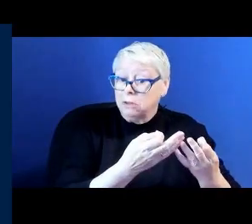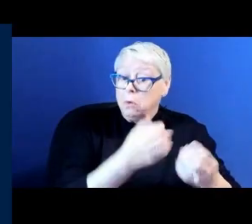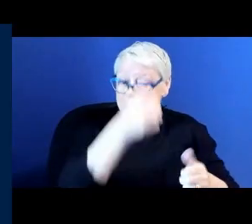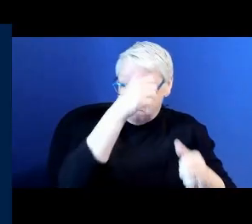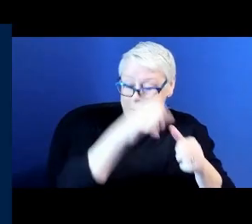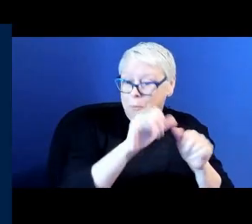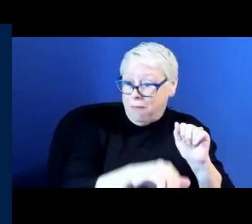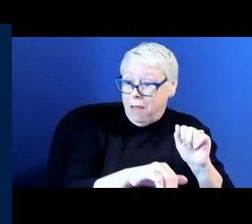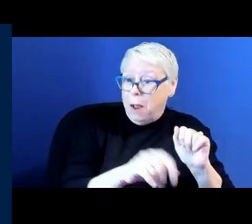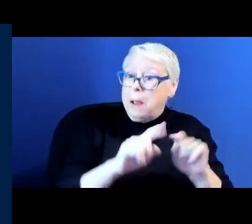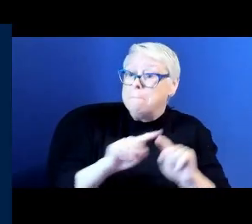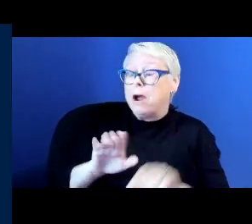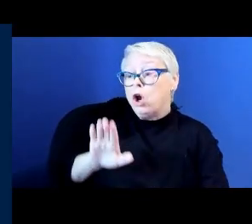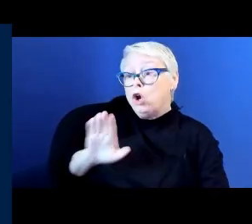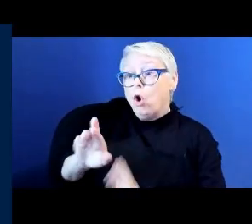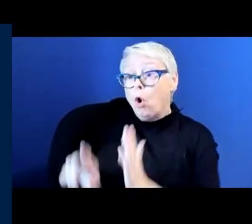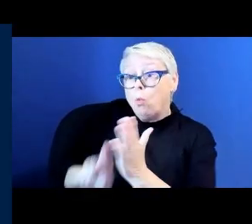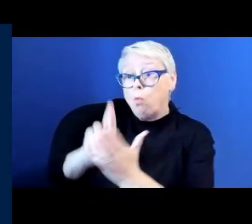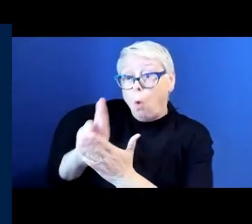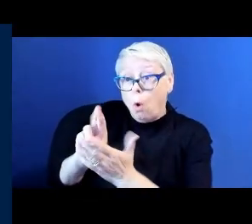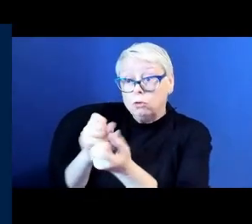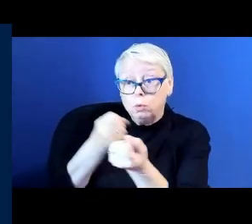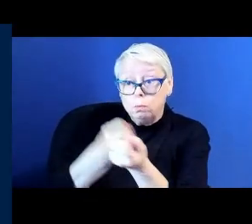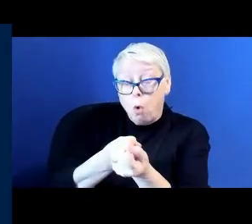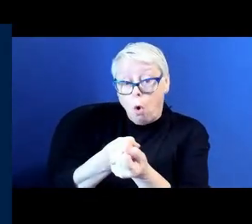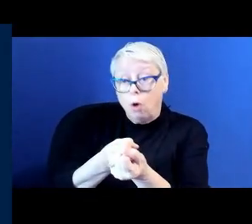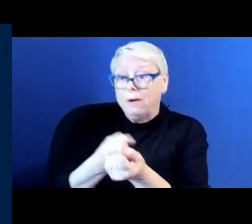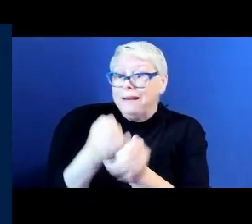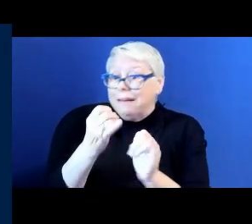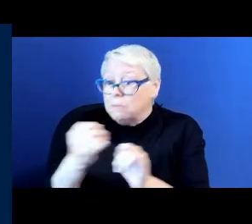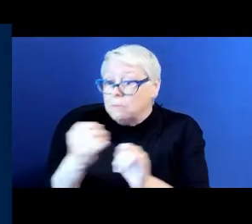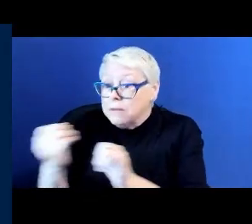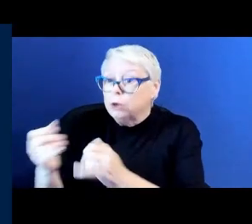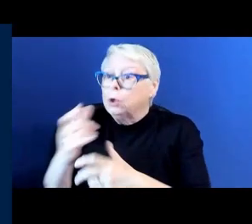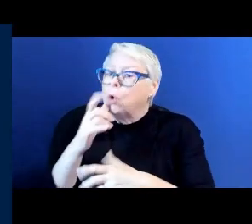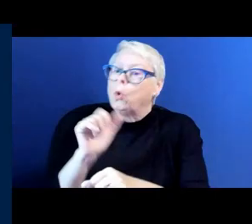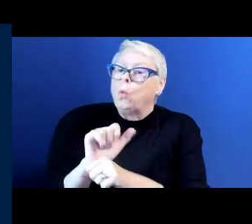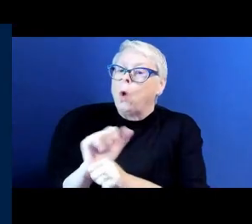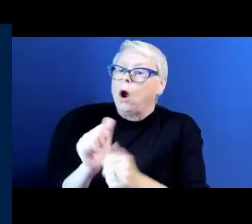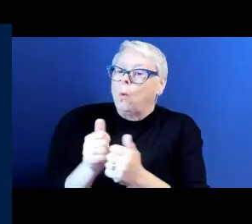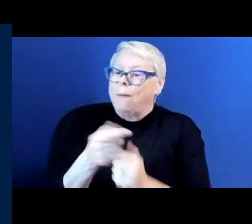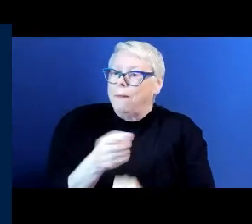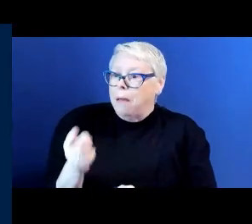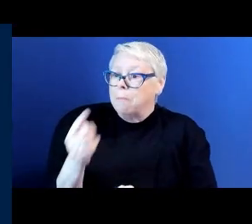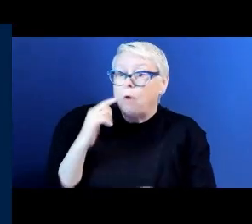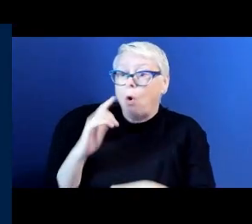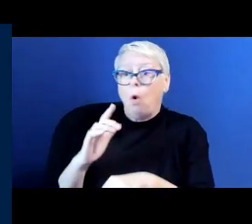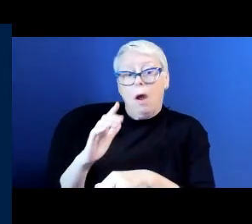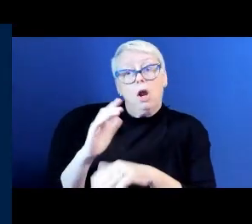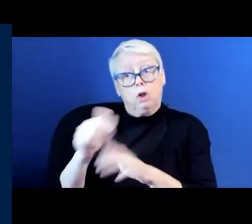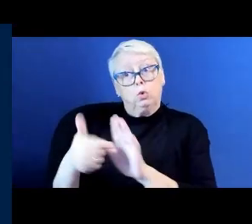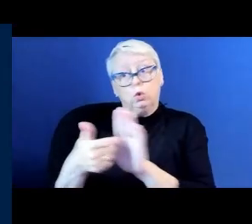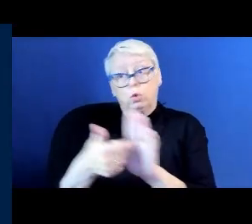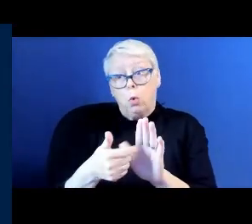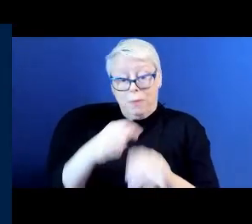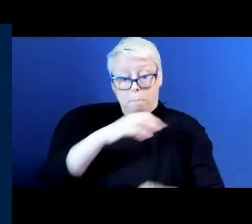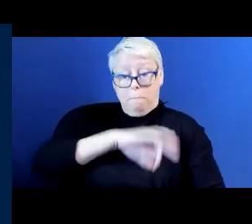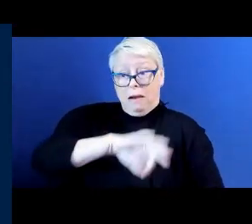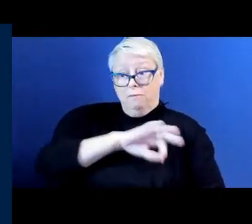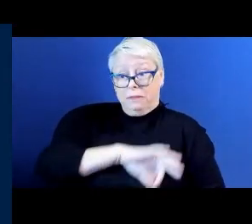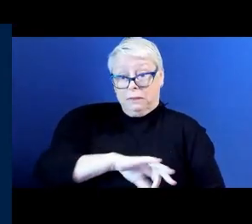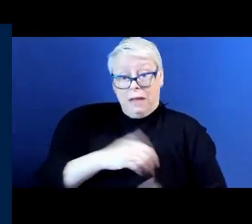the individuals you work with or support with accessing the benefits that they're entitled to, but potentially not